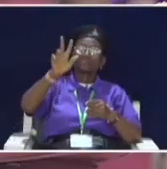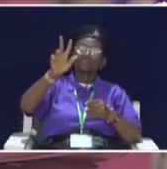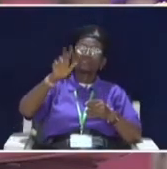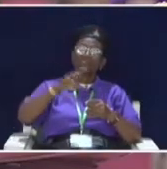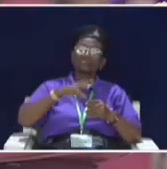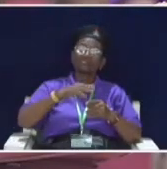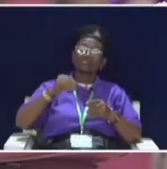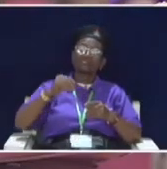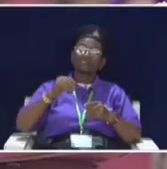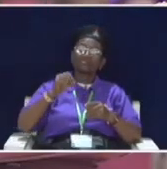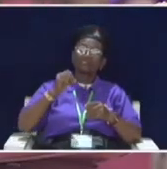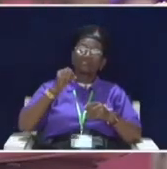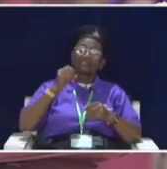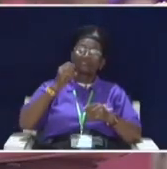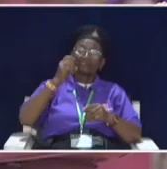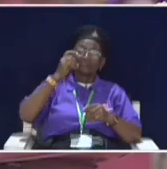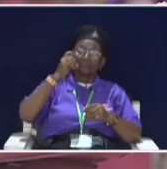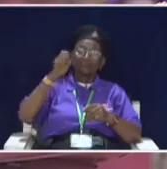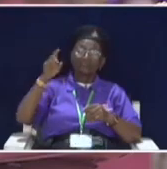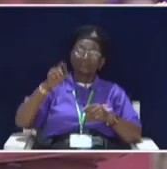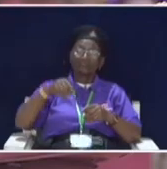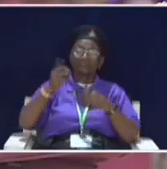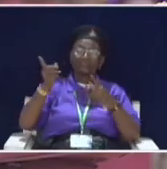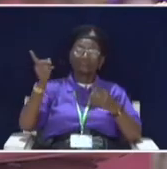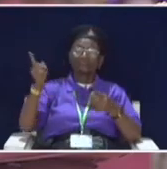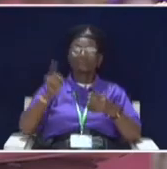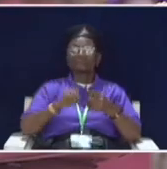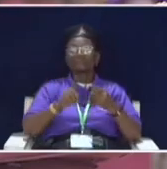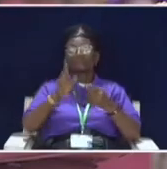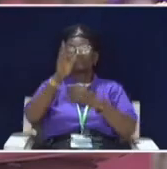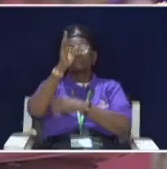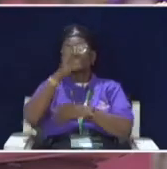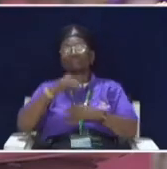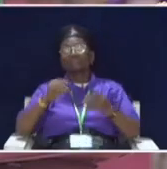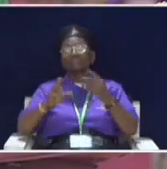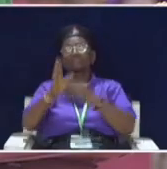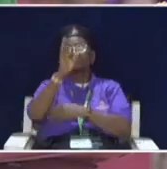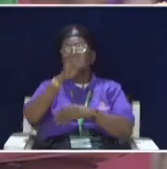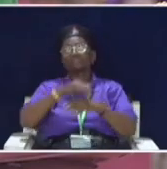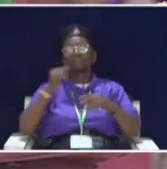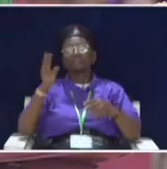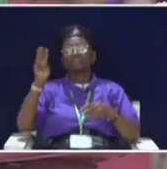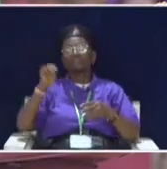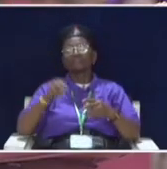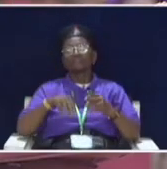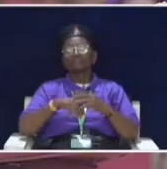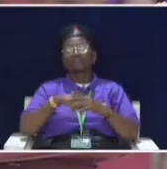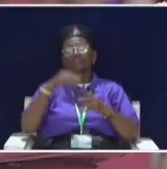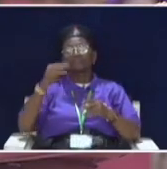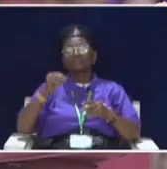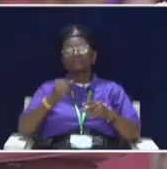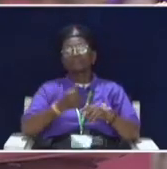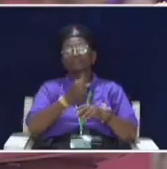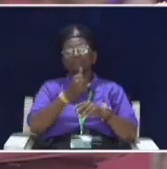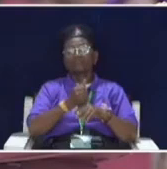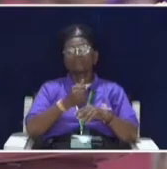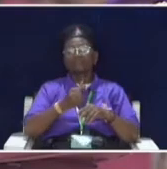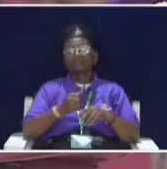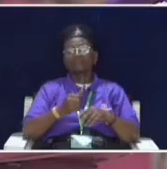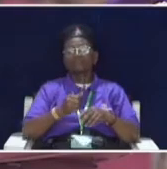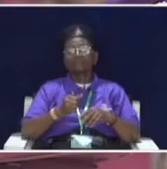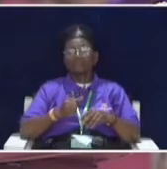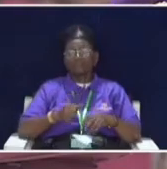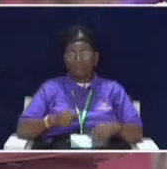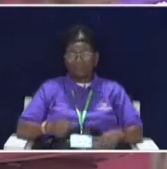unto God. And the Lord called unto him out of the mountain, saying, Thus shalt thou say to the house